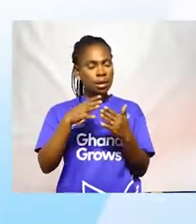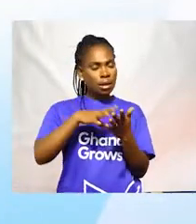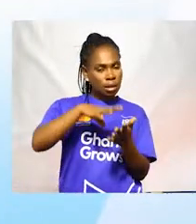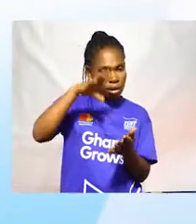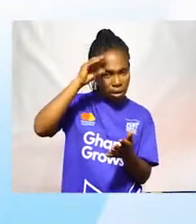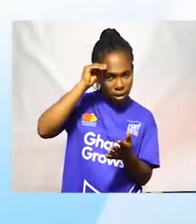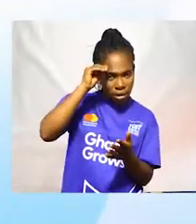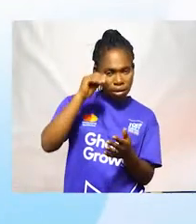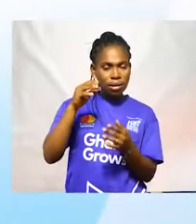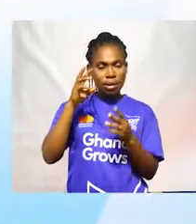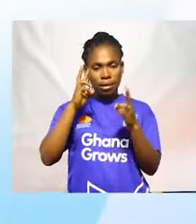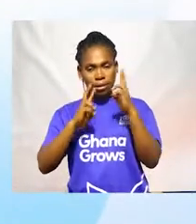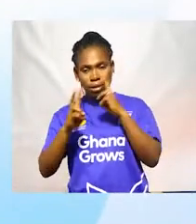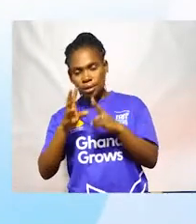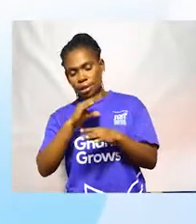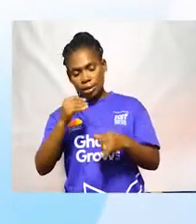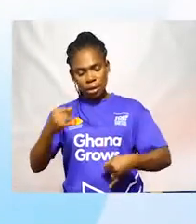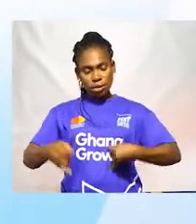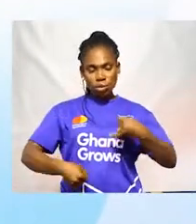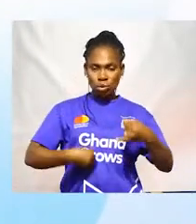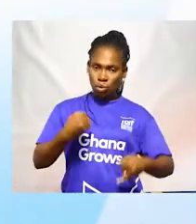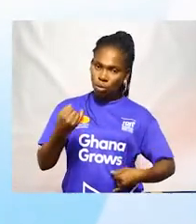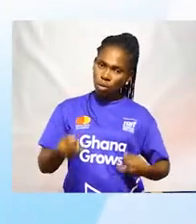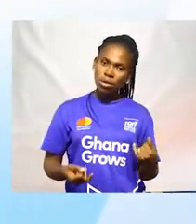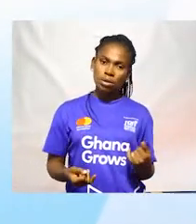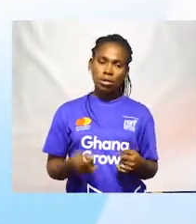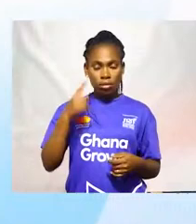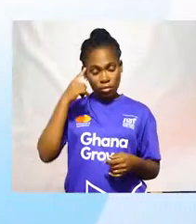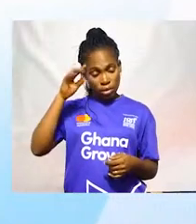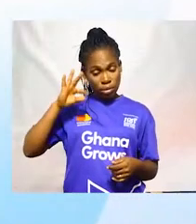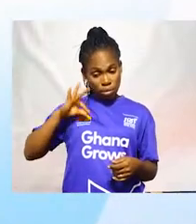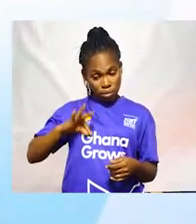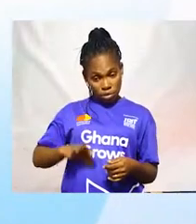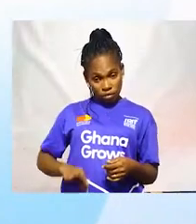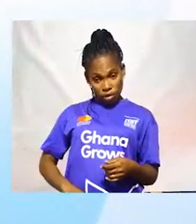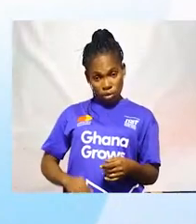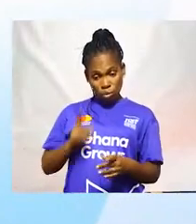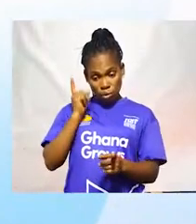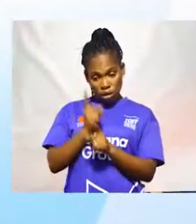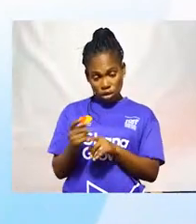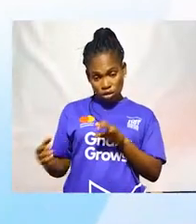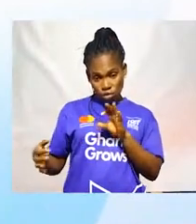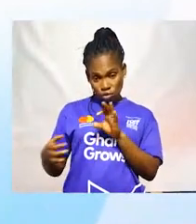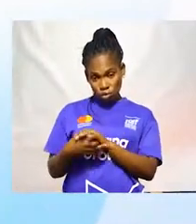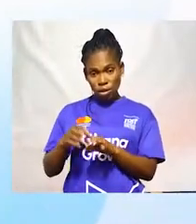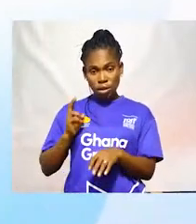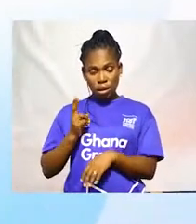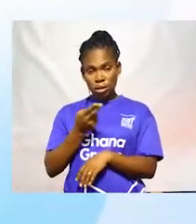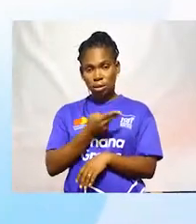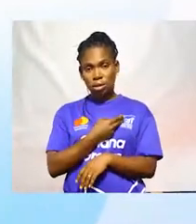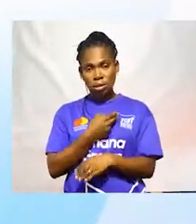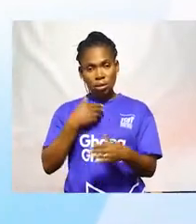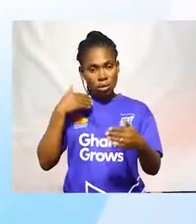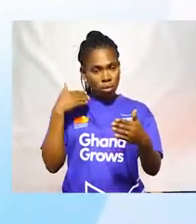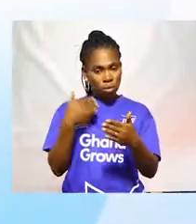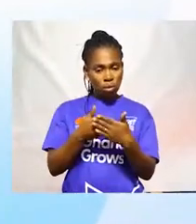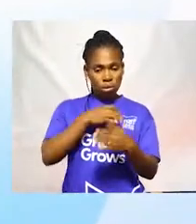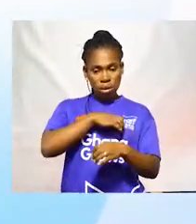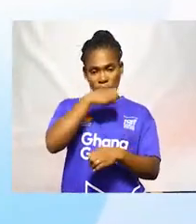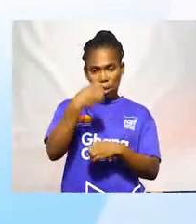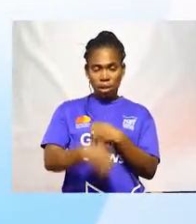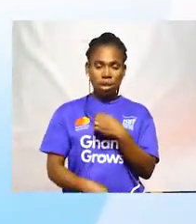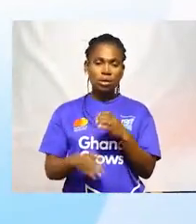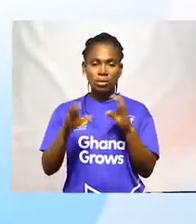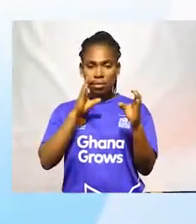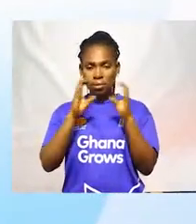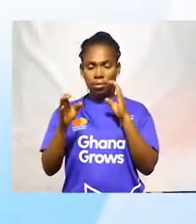the tears, and the joys. And for the benefit of anyone who may just have joined us close to the end of this conversation, as